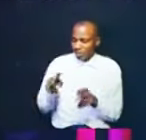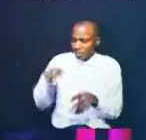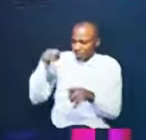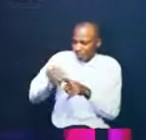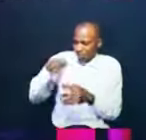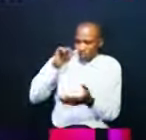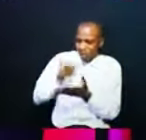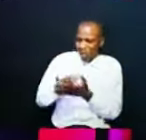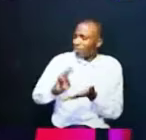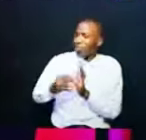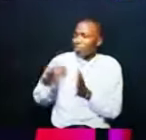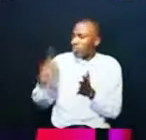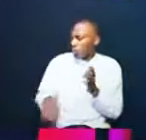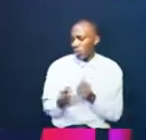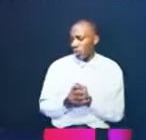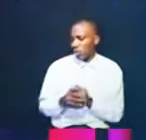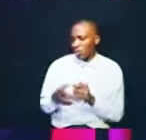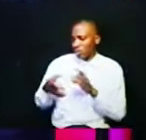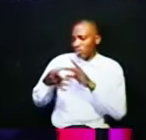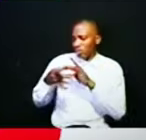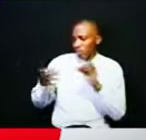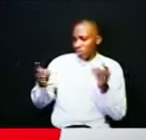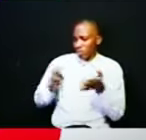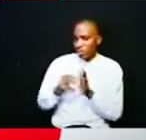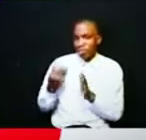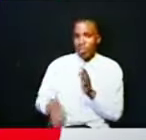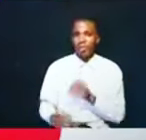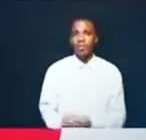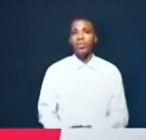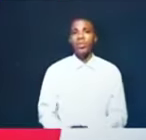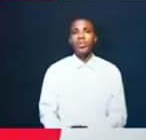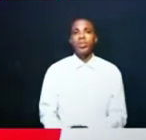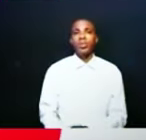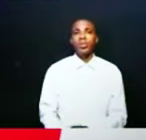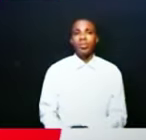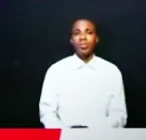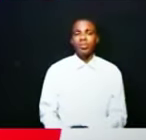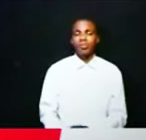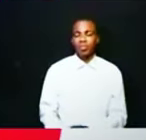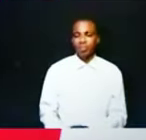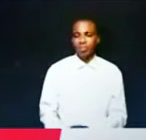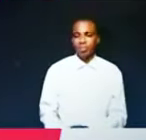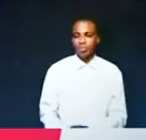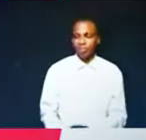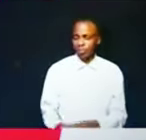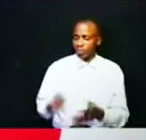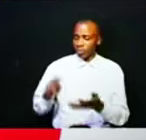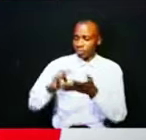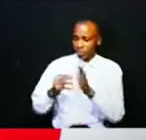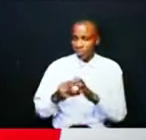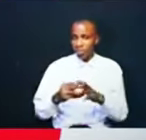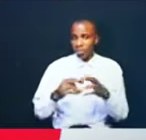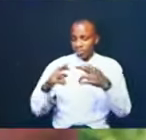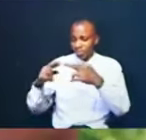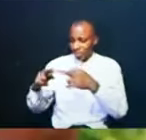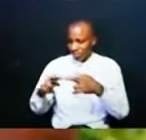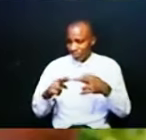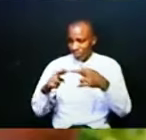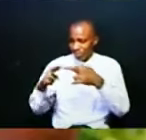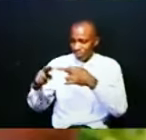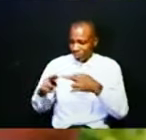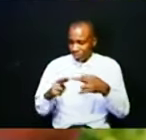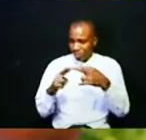ni kire mu ne sai or what does this mean that the relationship between husband and wife is more than